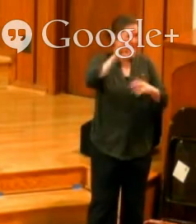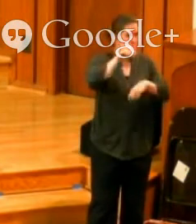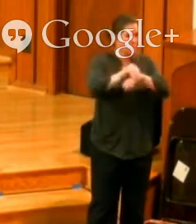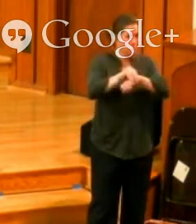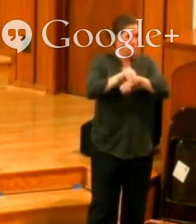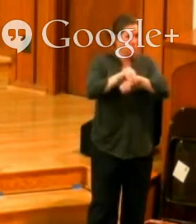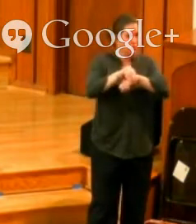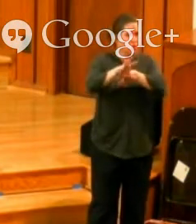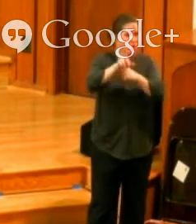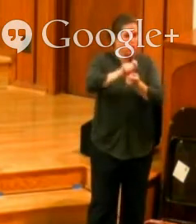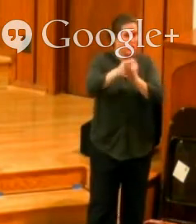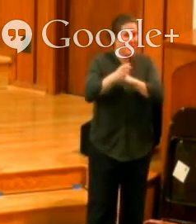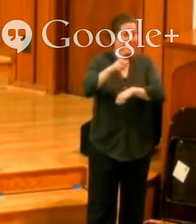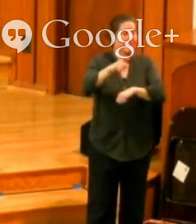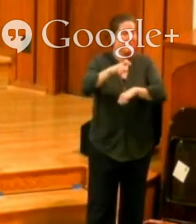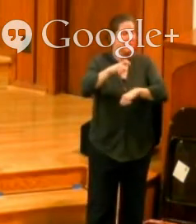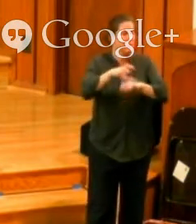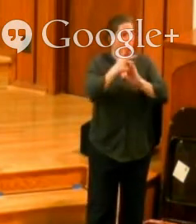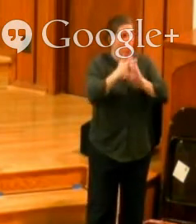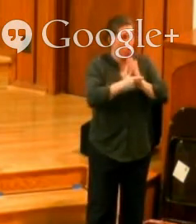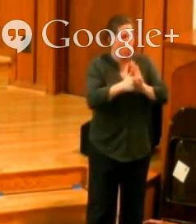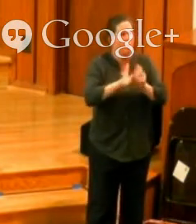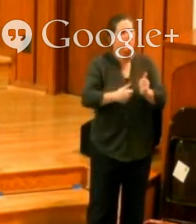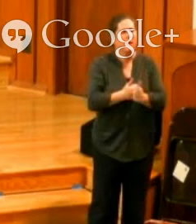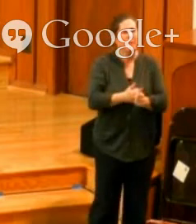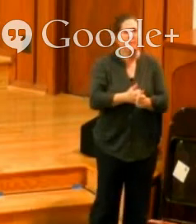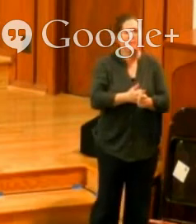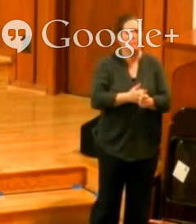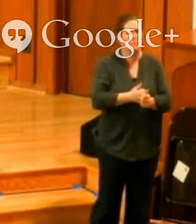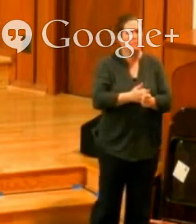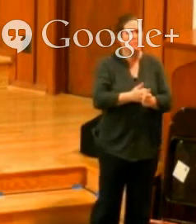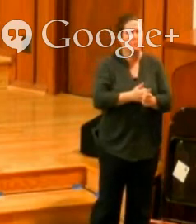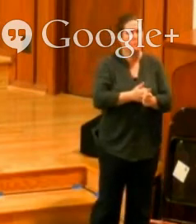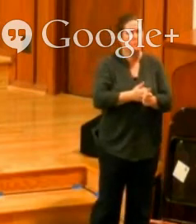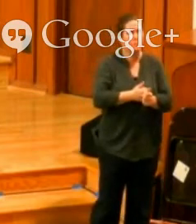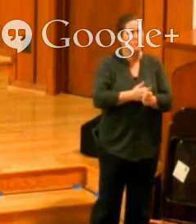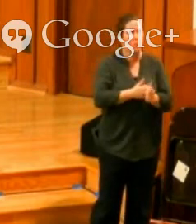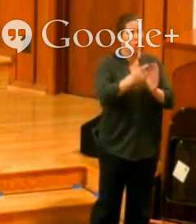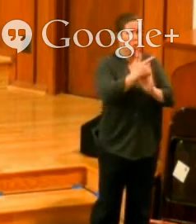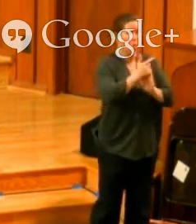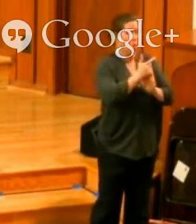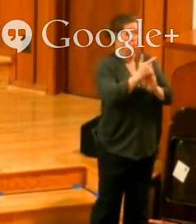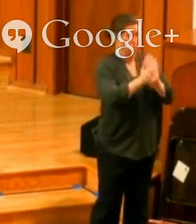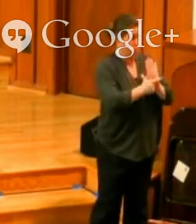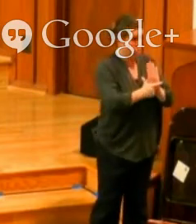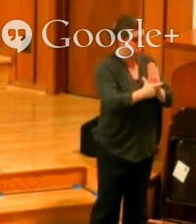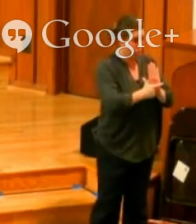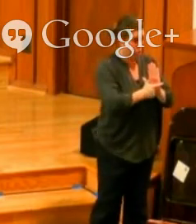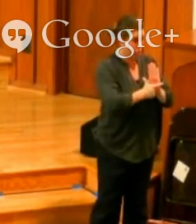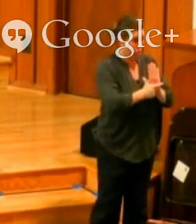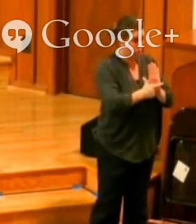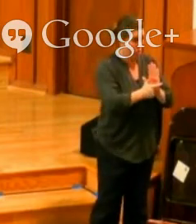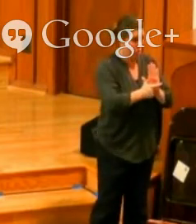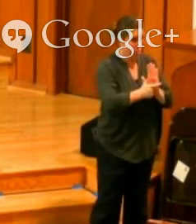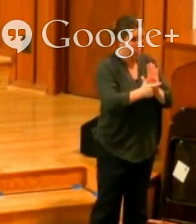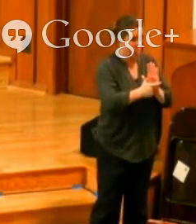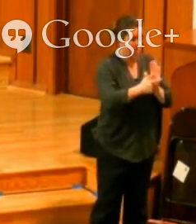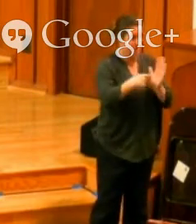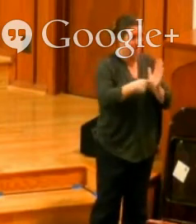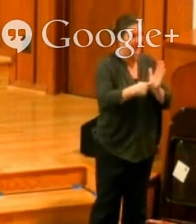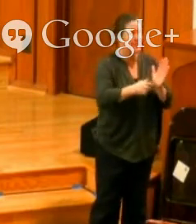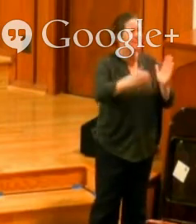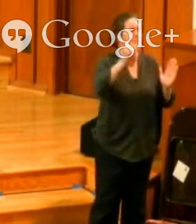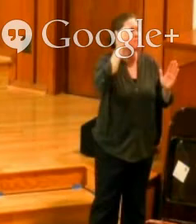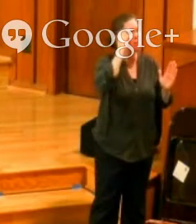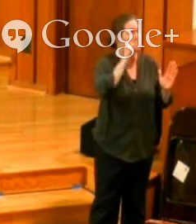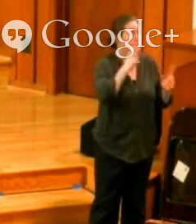to answer that tonight. It says in Romans chapter 3, verse 20, for by the law is the knowledge of what? Of sin. By the law is the knowledge